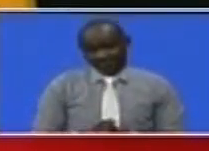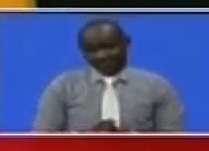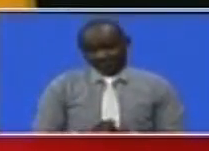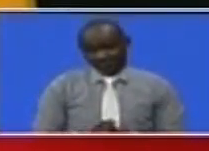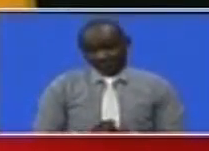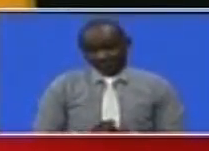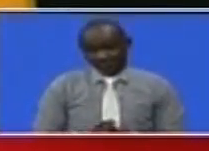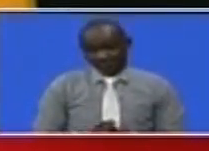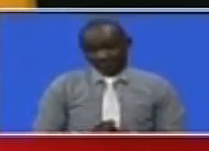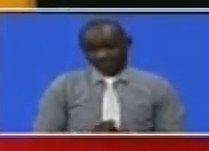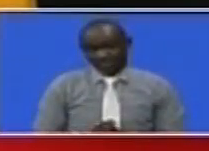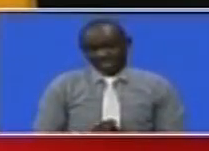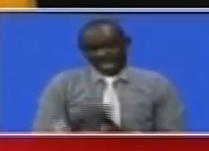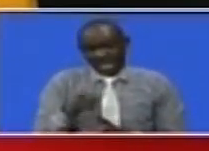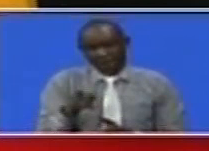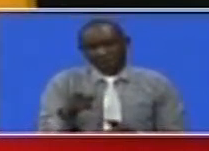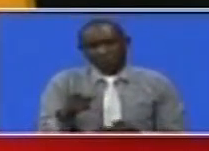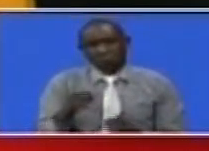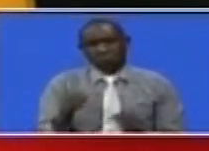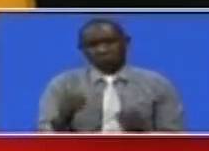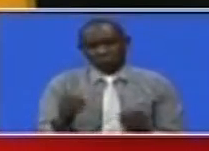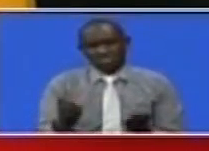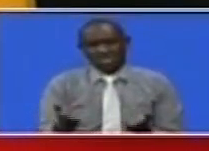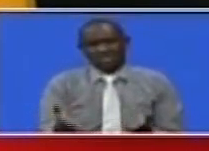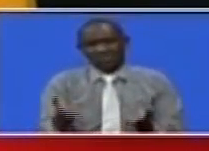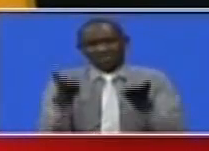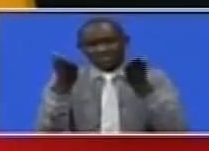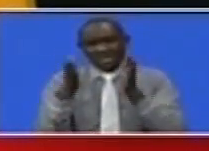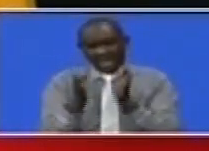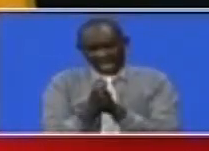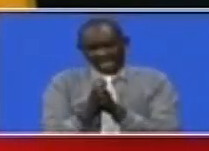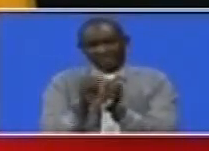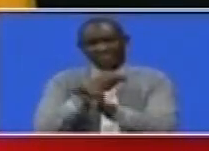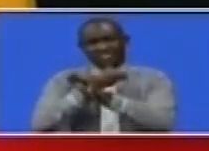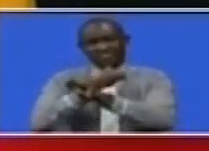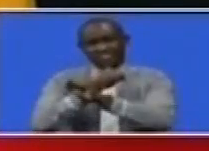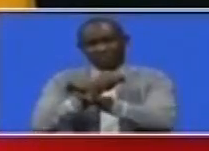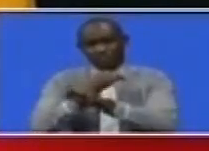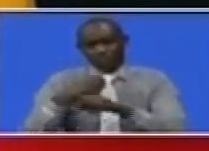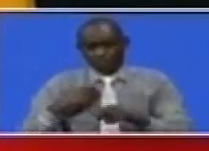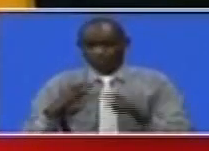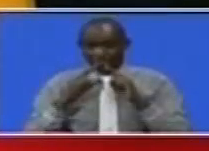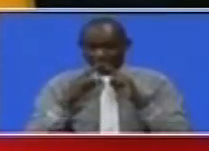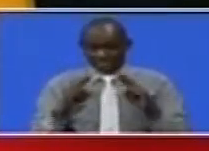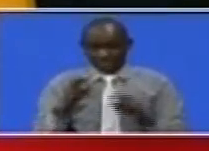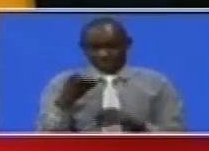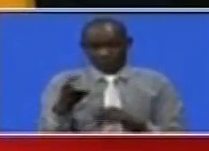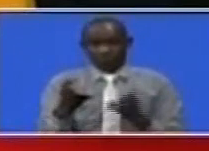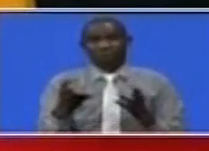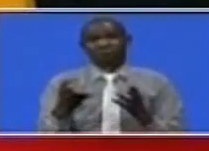the advancement and preservation of these great